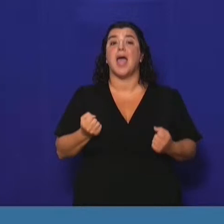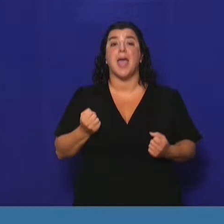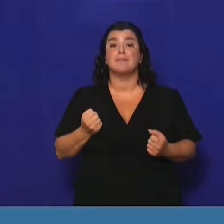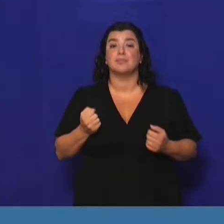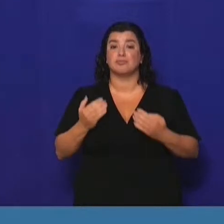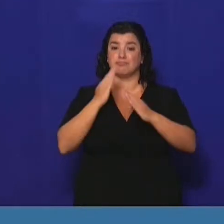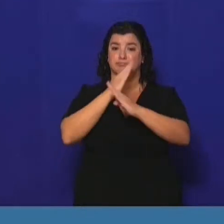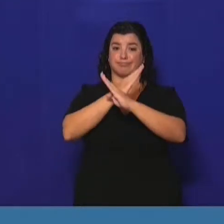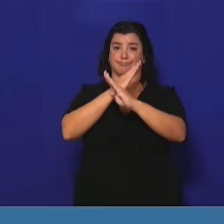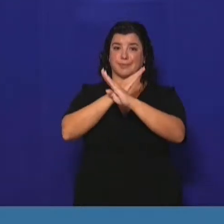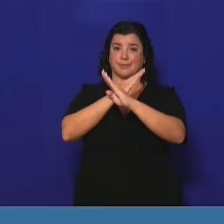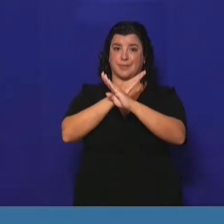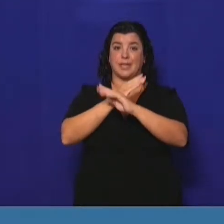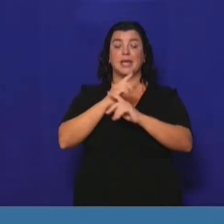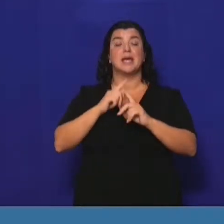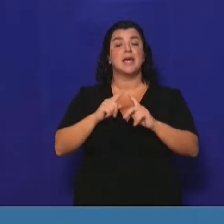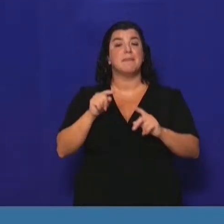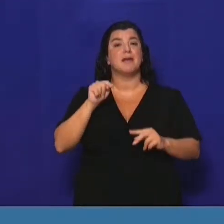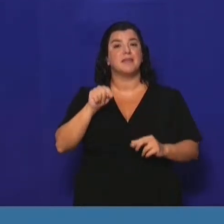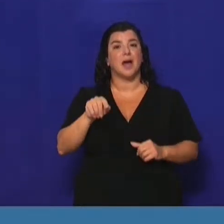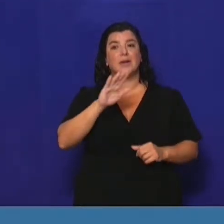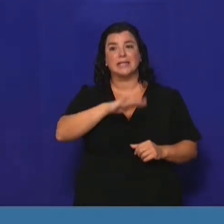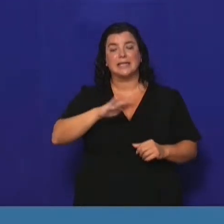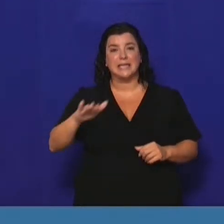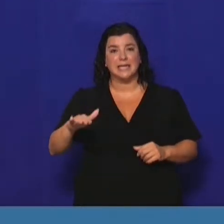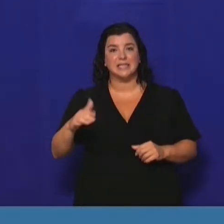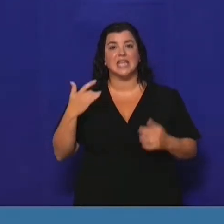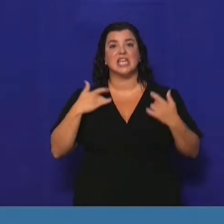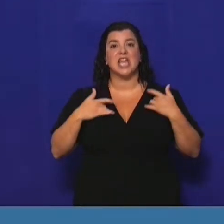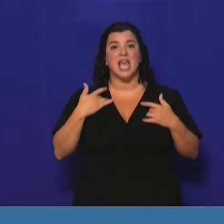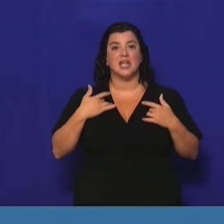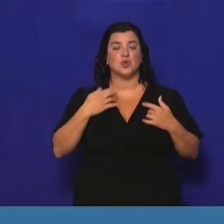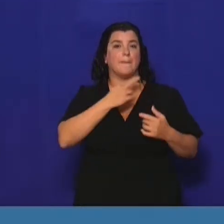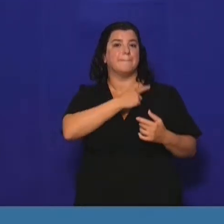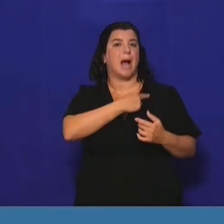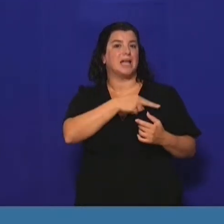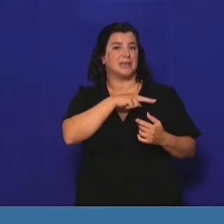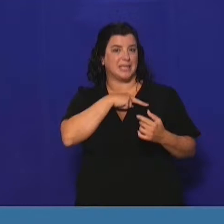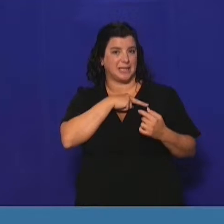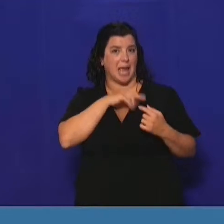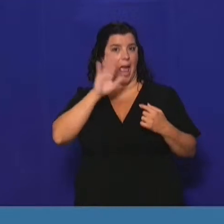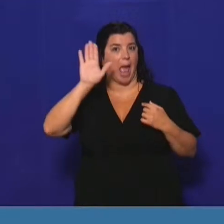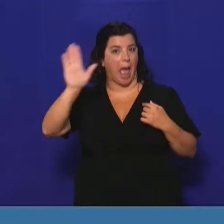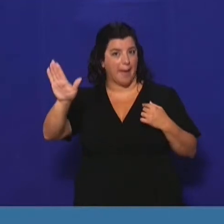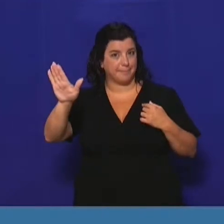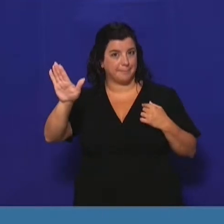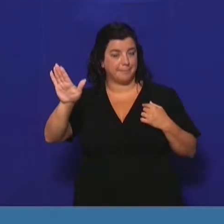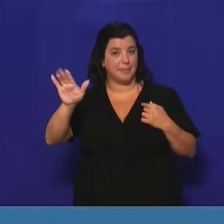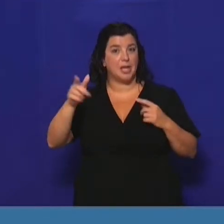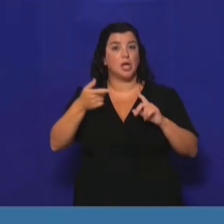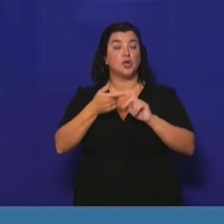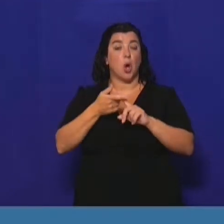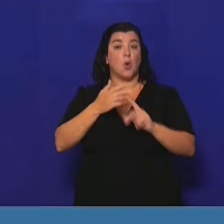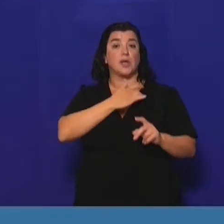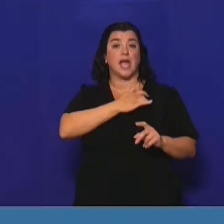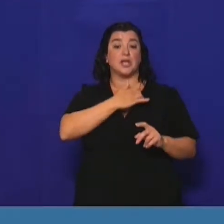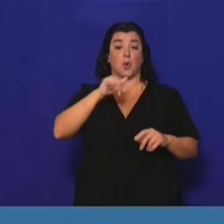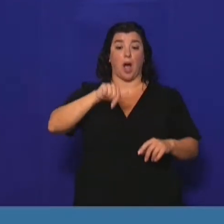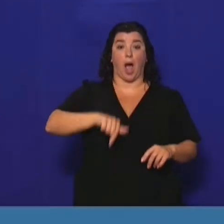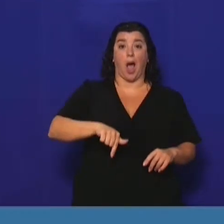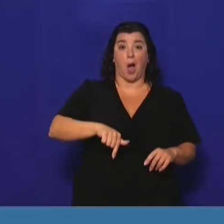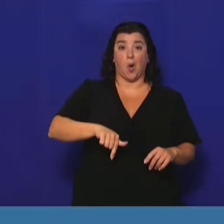però nies li jkunu ċittadini Maltin jew inkella għandhom residenza Malta jkun jistgħu jingħataw permess